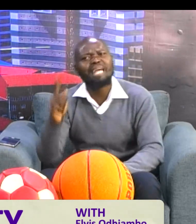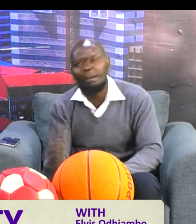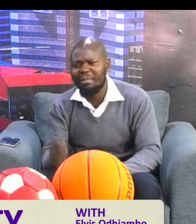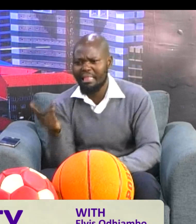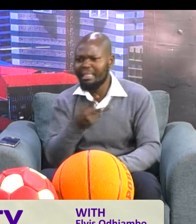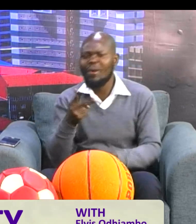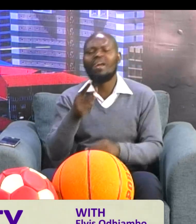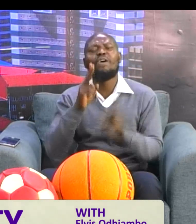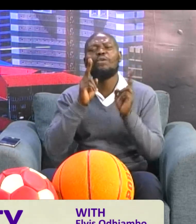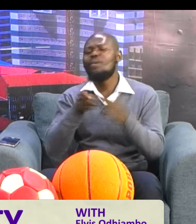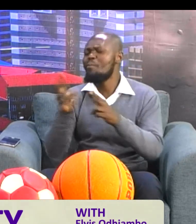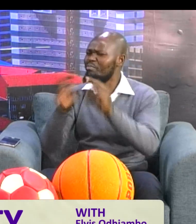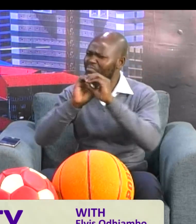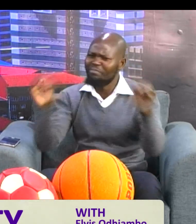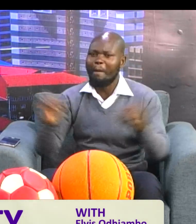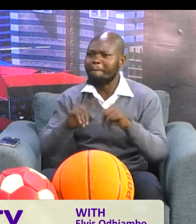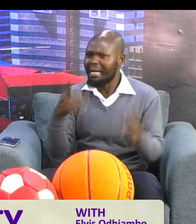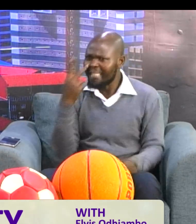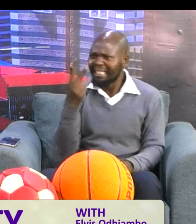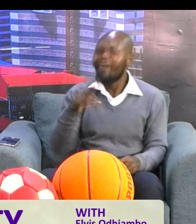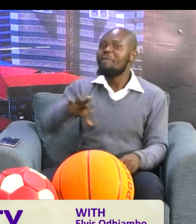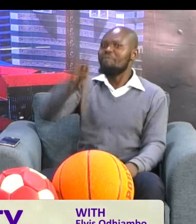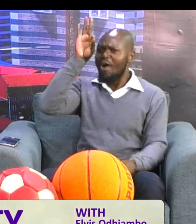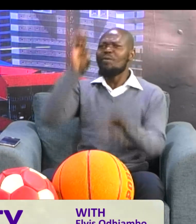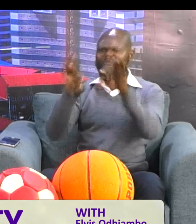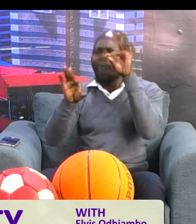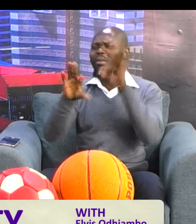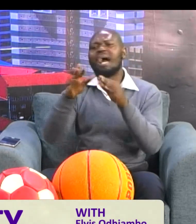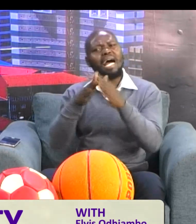Arsenal and Tottenham. The two gave us a really good,